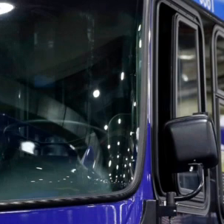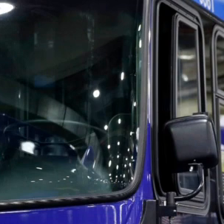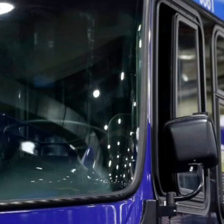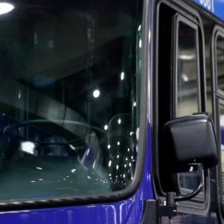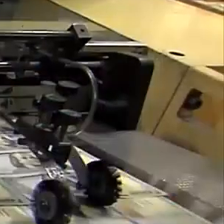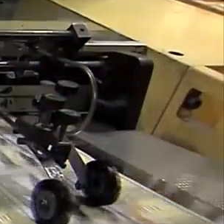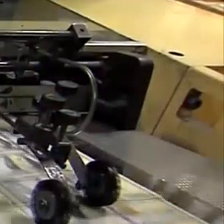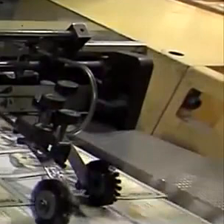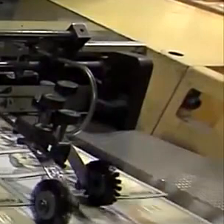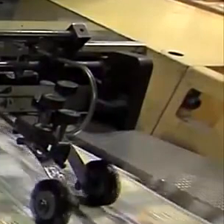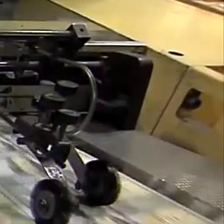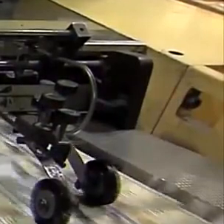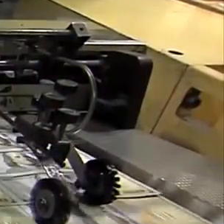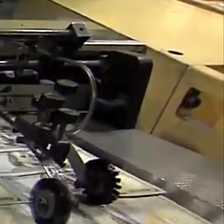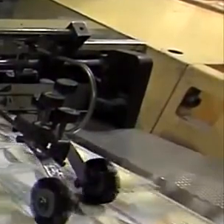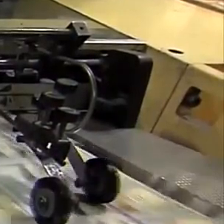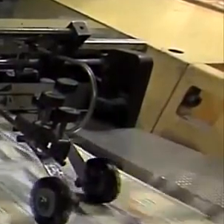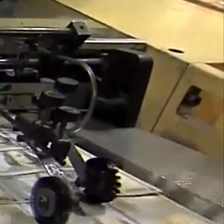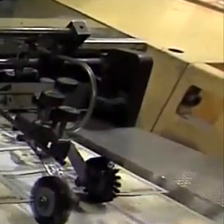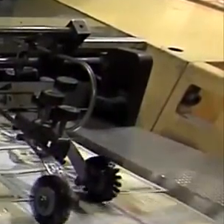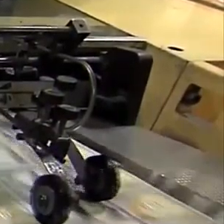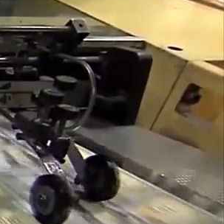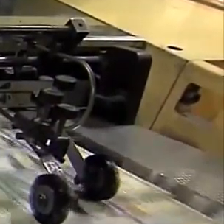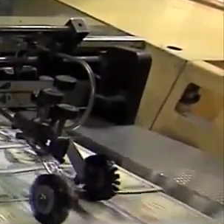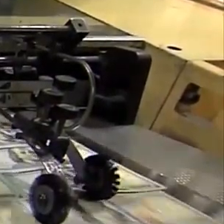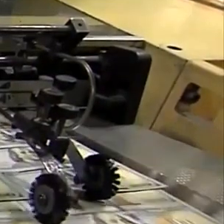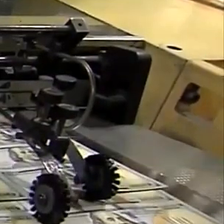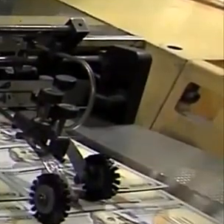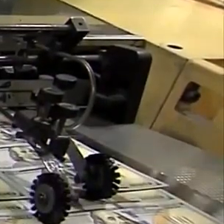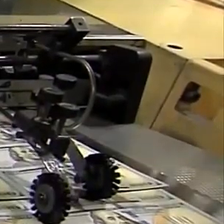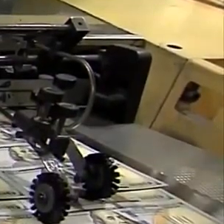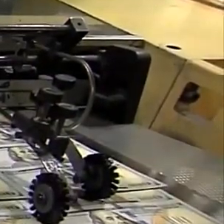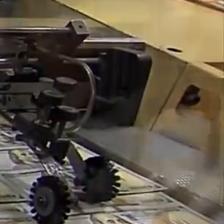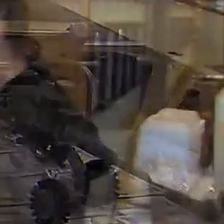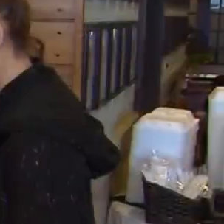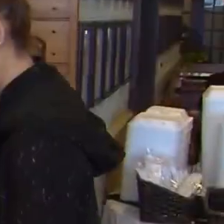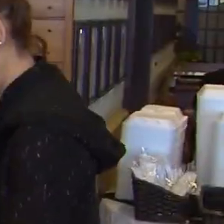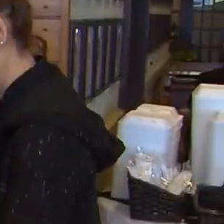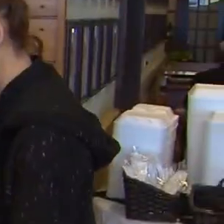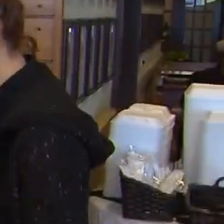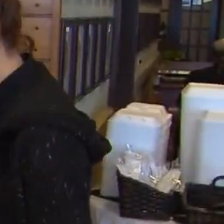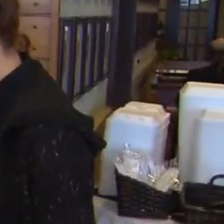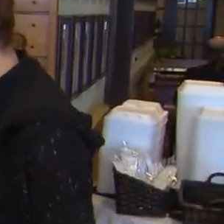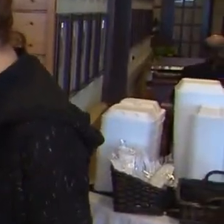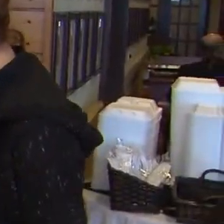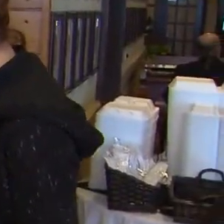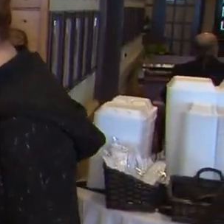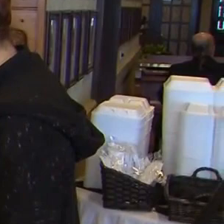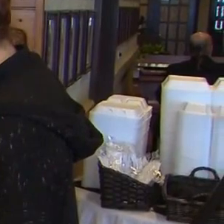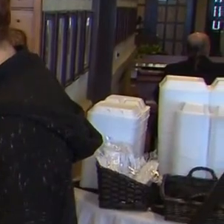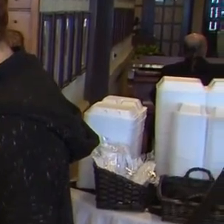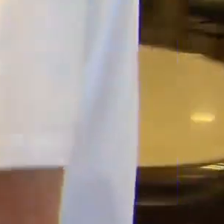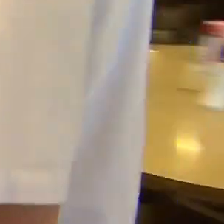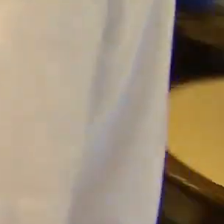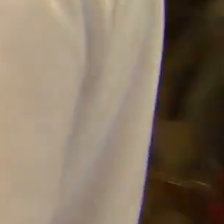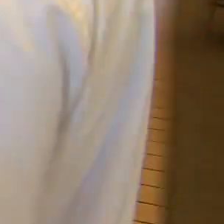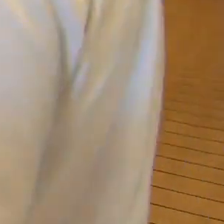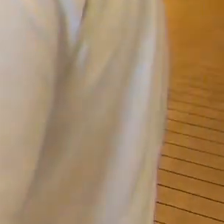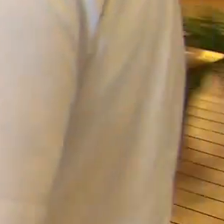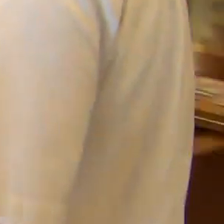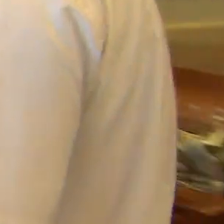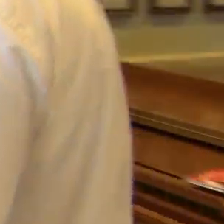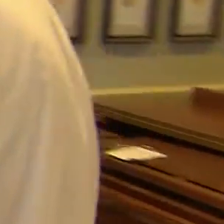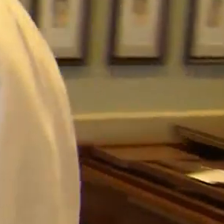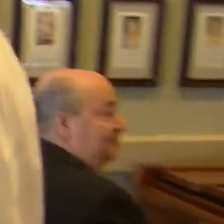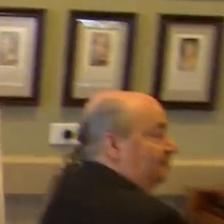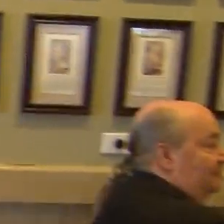frequent service. The tentative budget would also boost minimum wage from $15 to $17 an hour by 2026 in New